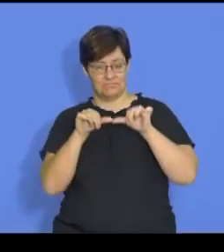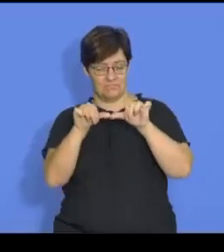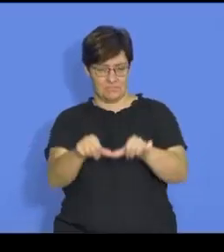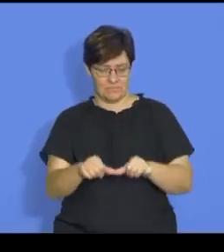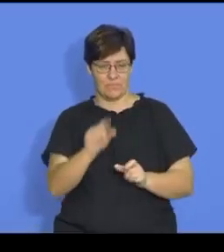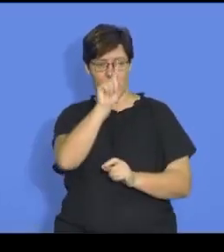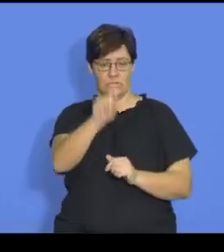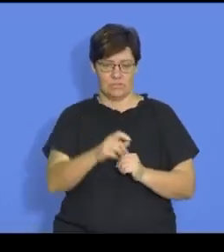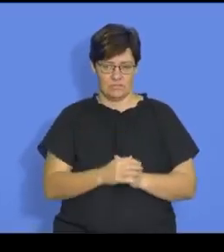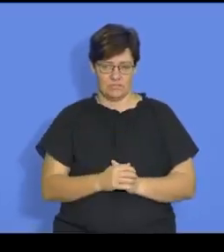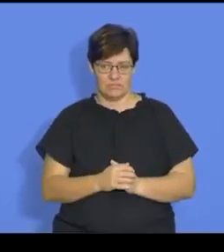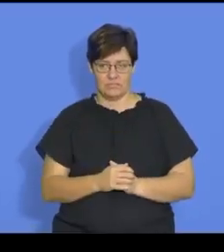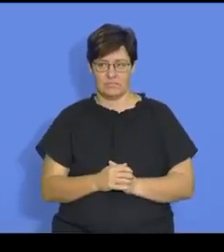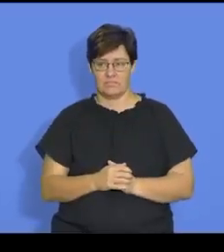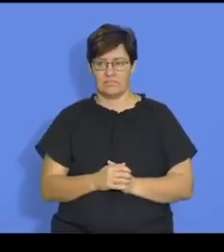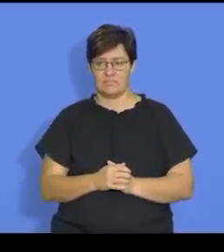to the question.